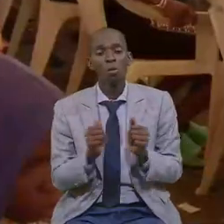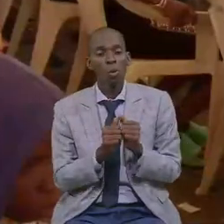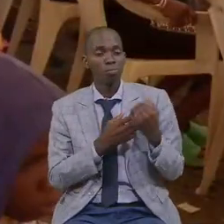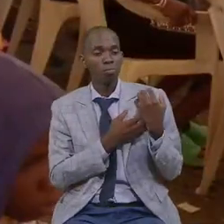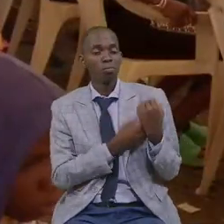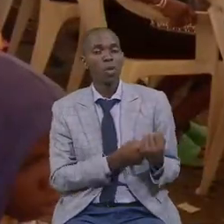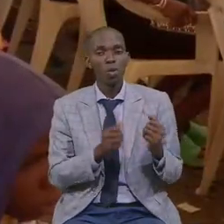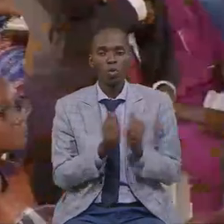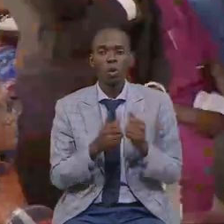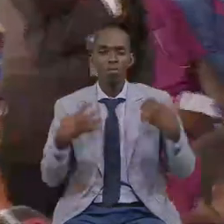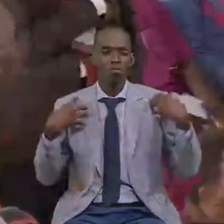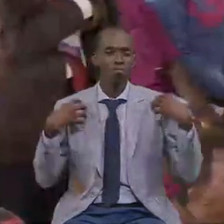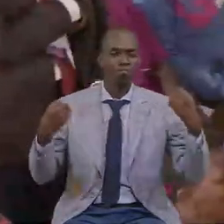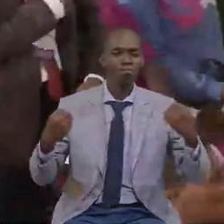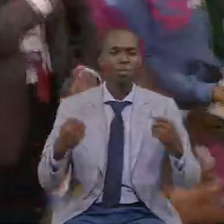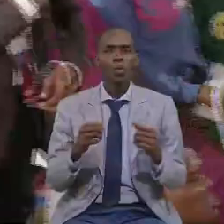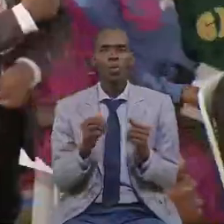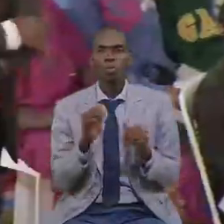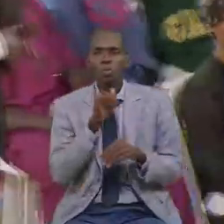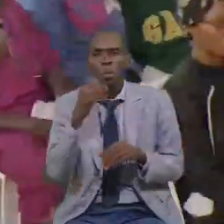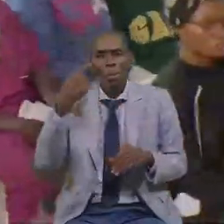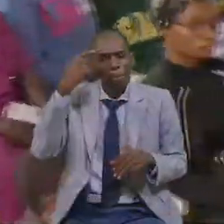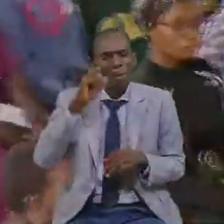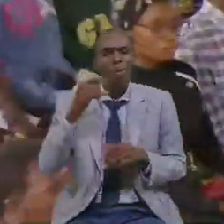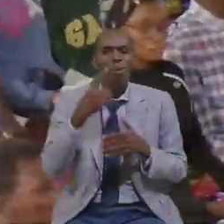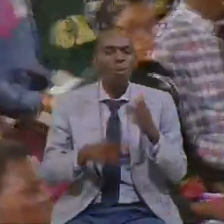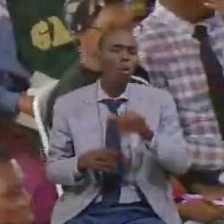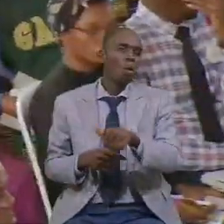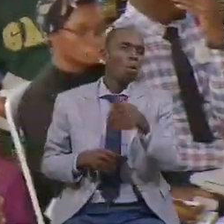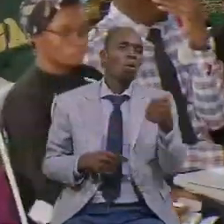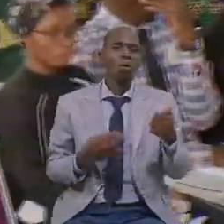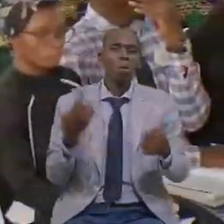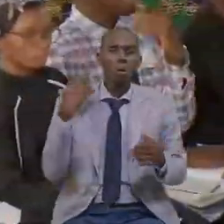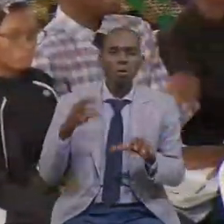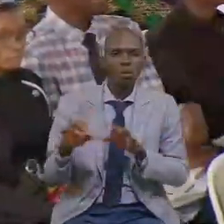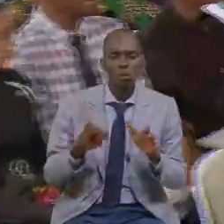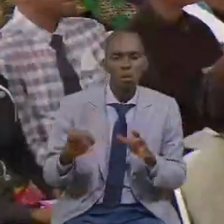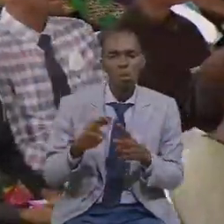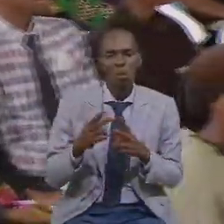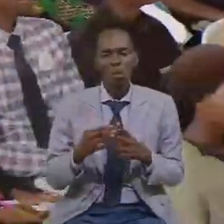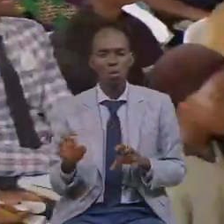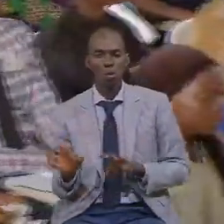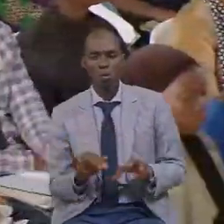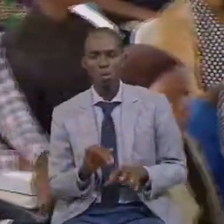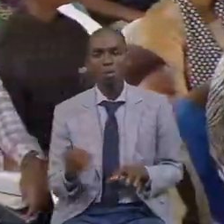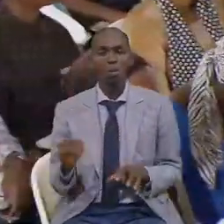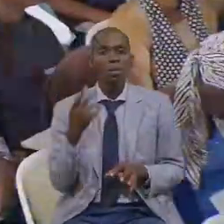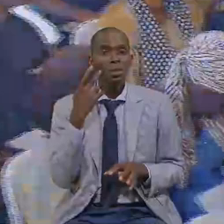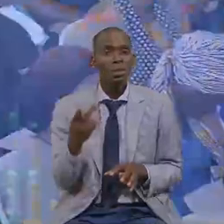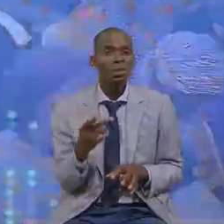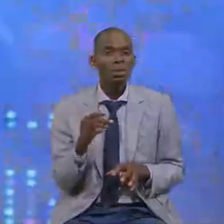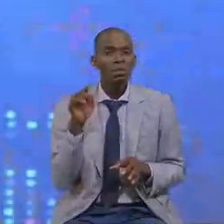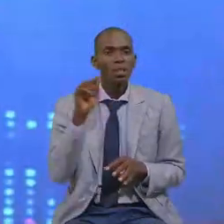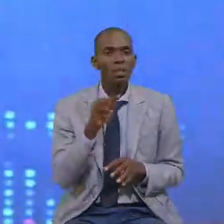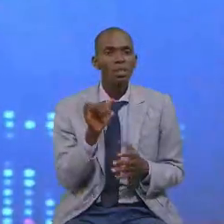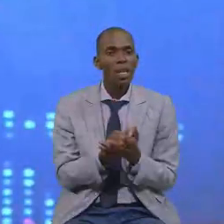not minding what others were doing and what others were not doing. We're foreseeing that we also